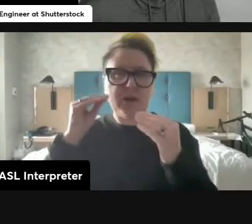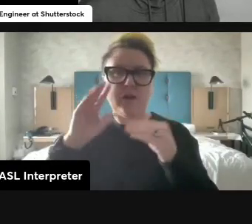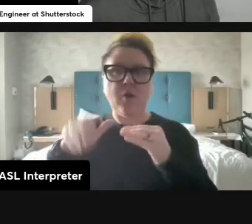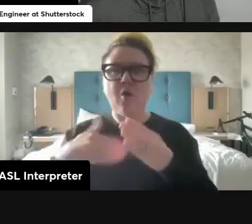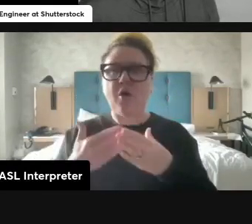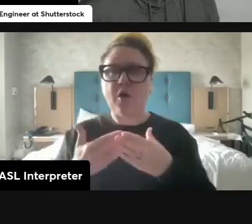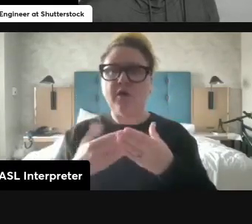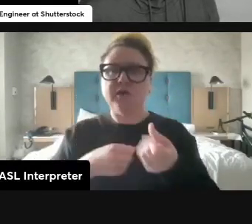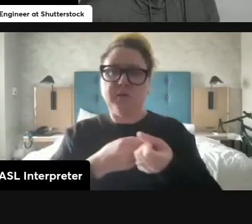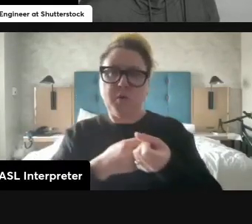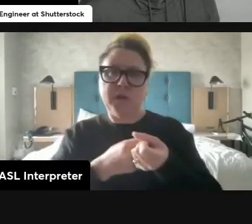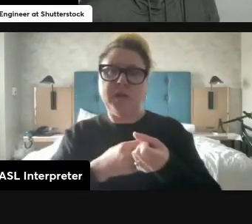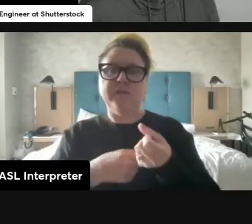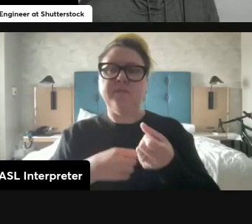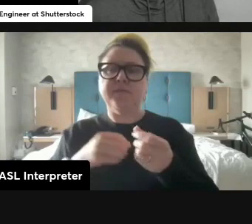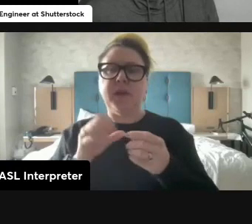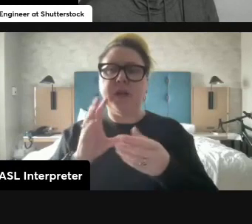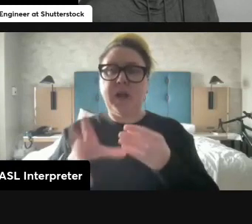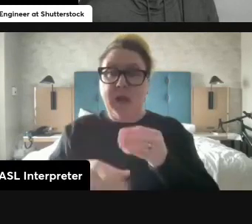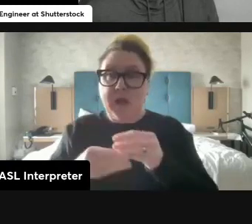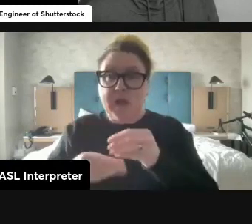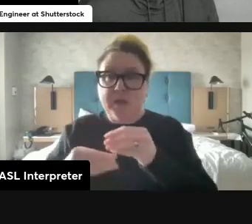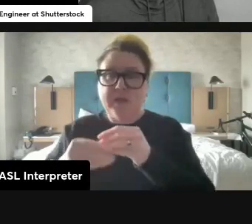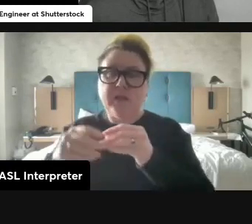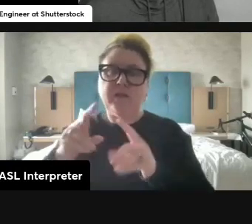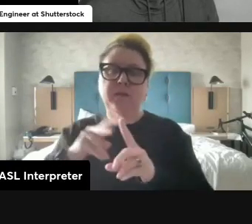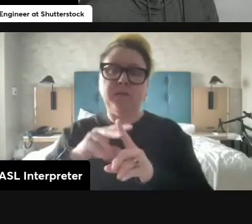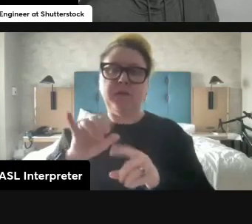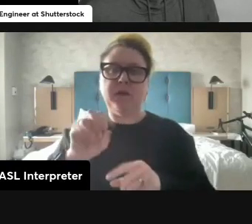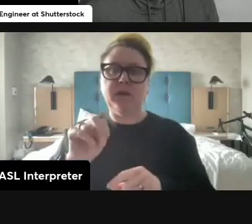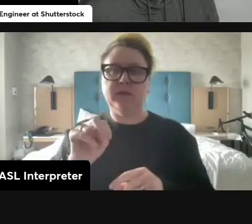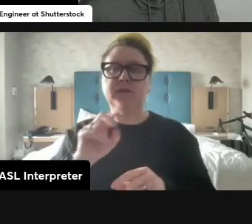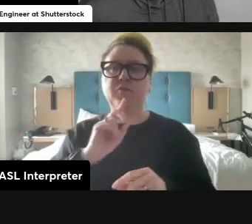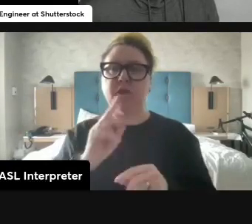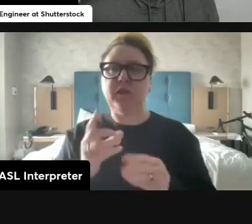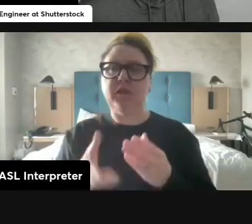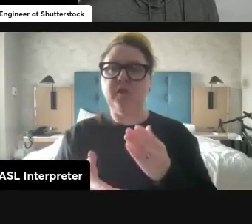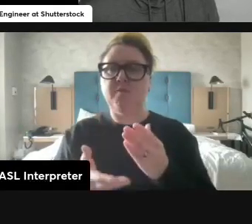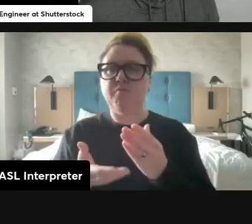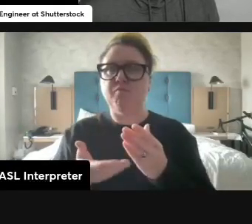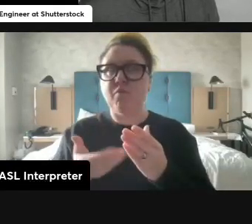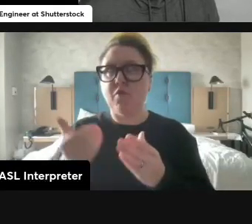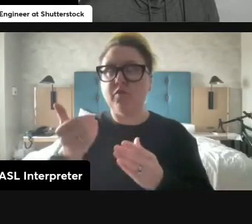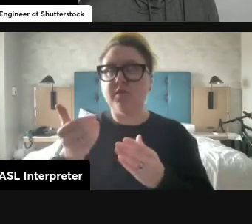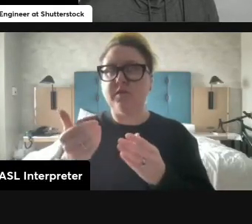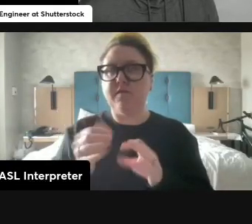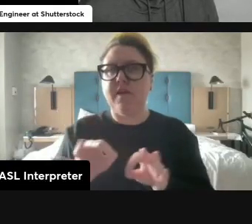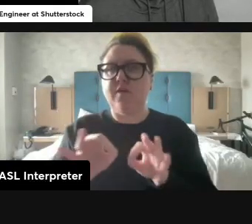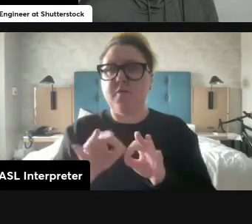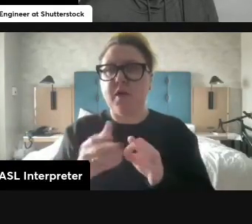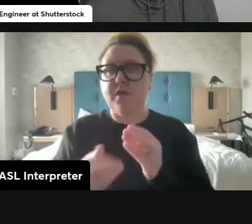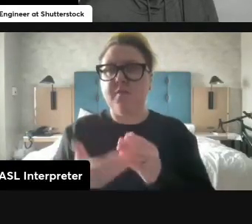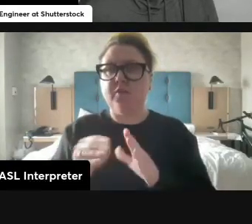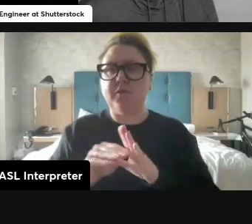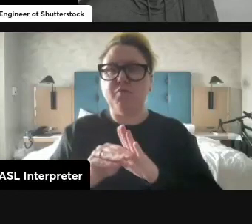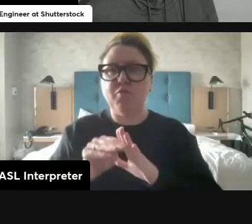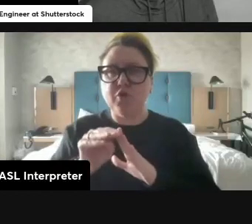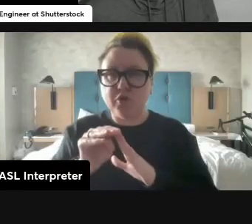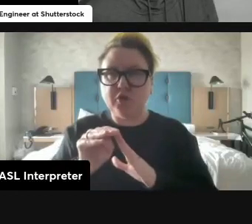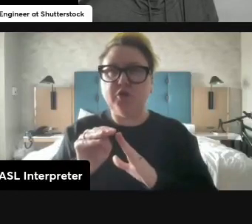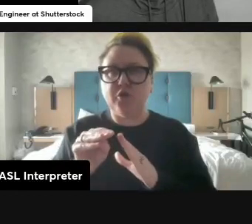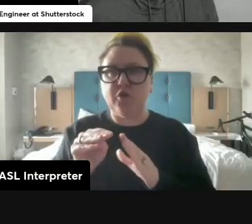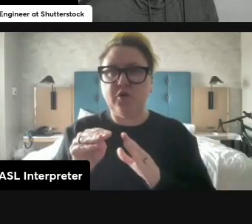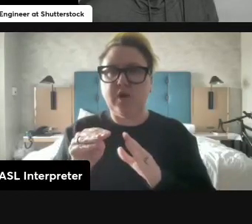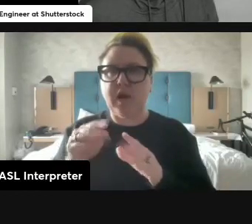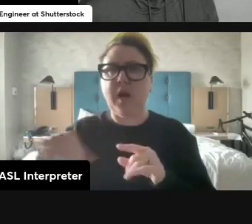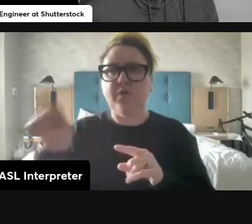plugins, it really is the most valuable and probably the most mature one out there at the moment. And you won't go wrong going with